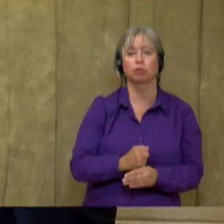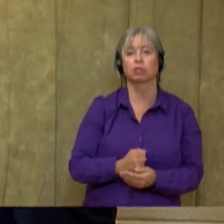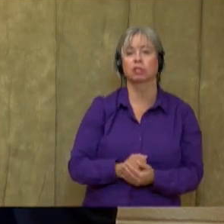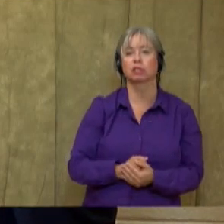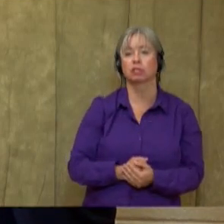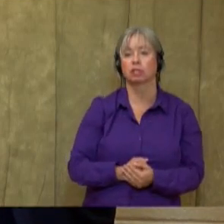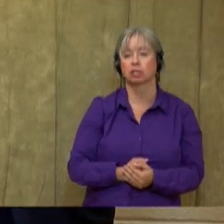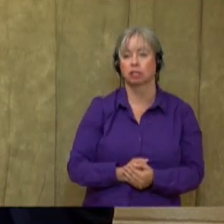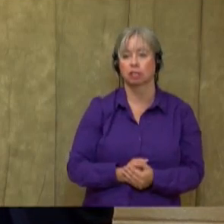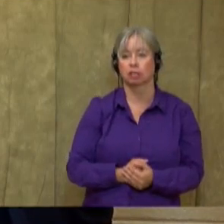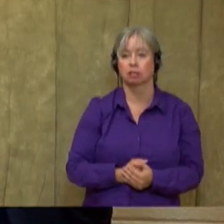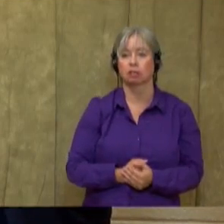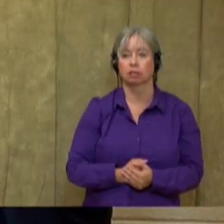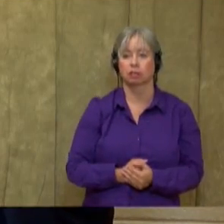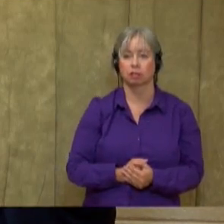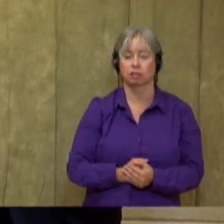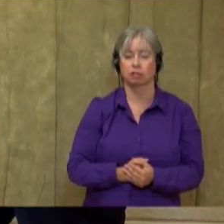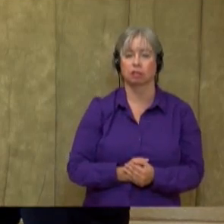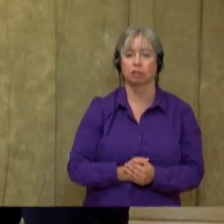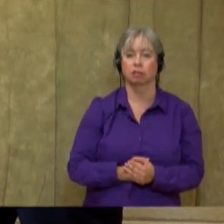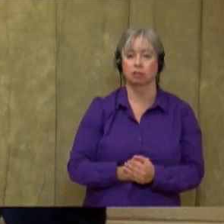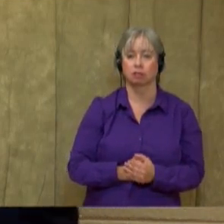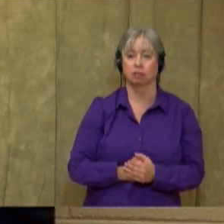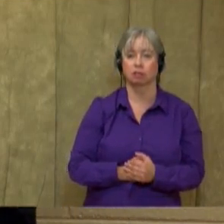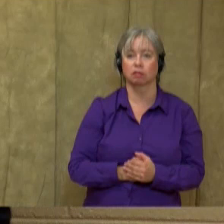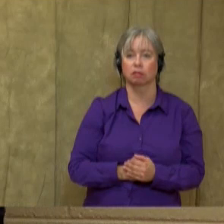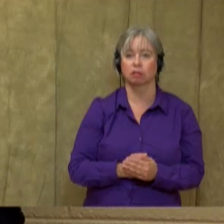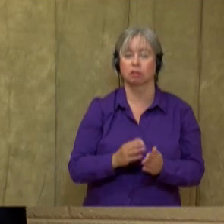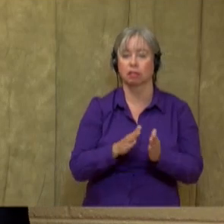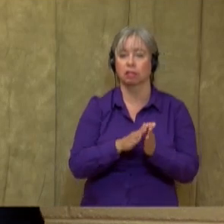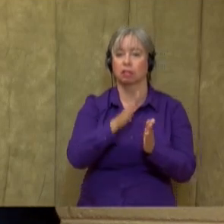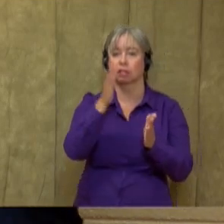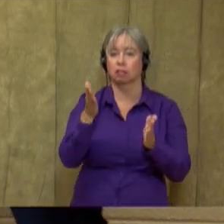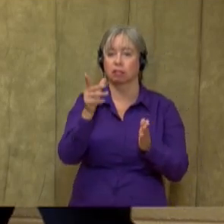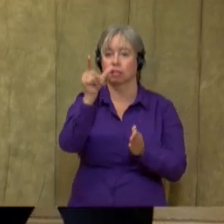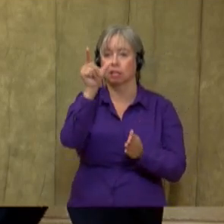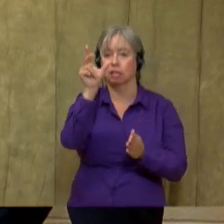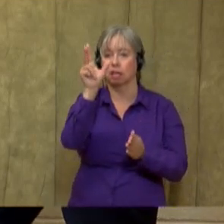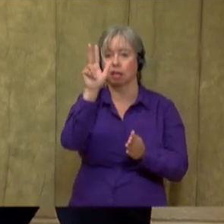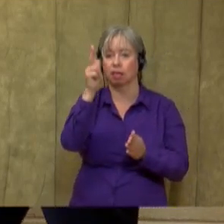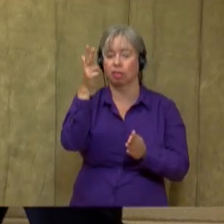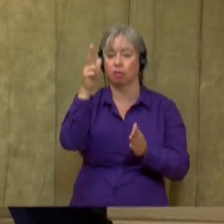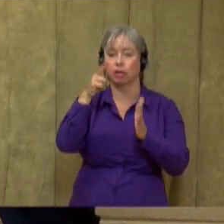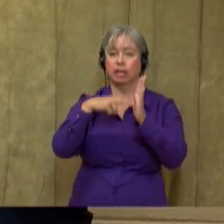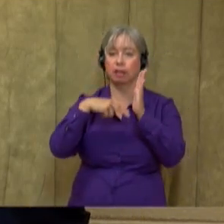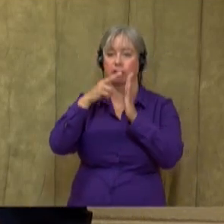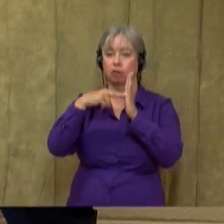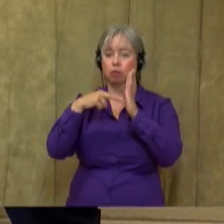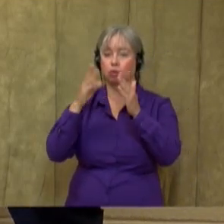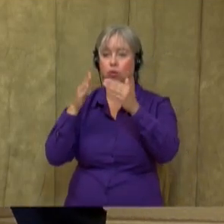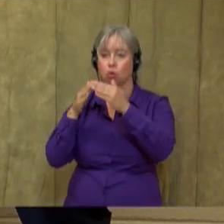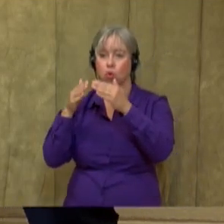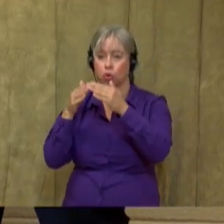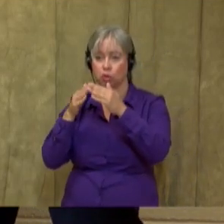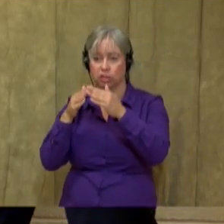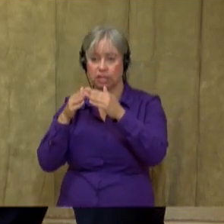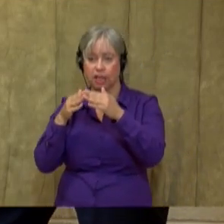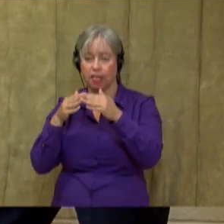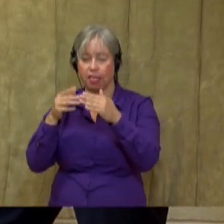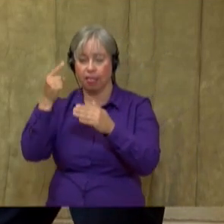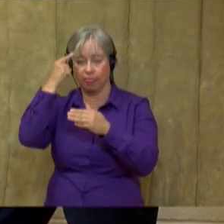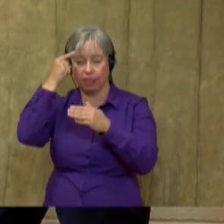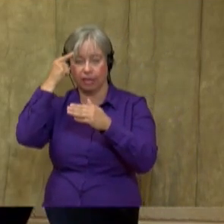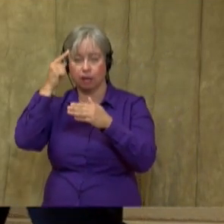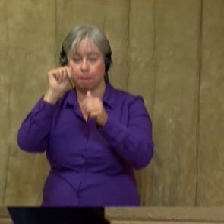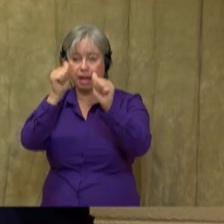give me the total number of cubes that we're interested in. For the 3 faces painted, again, I want you thinking about the shape of our